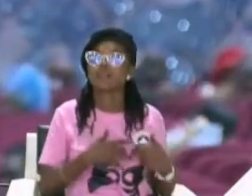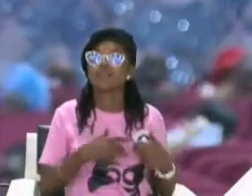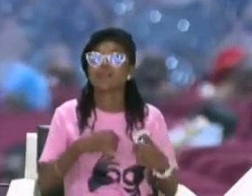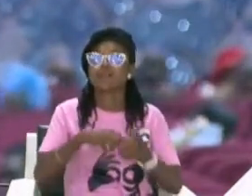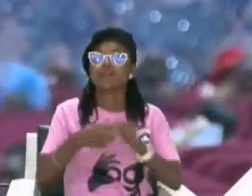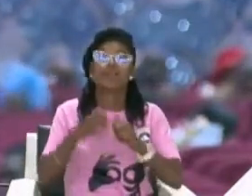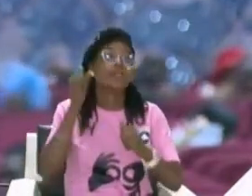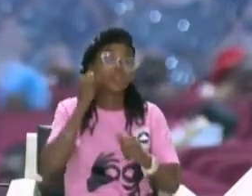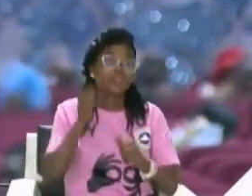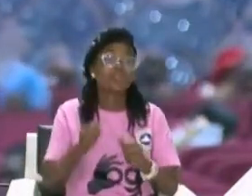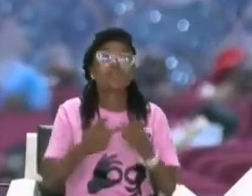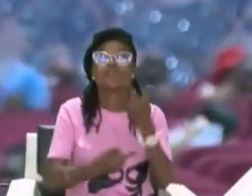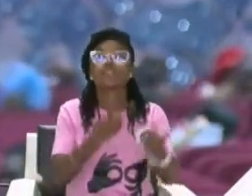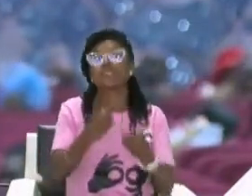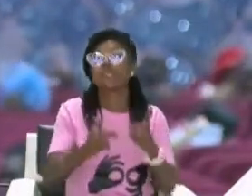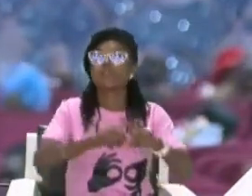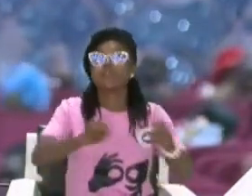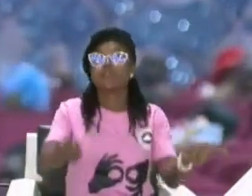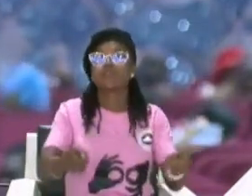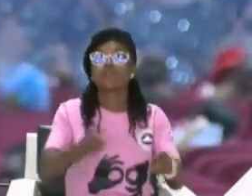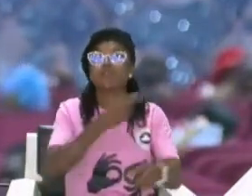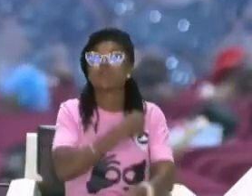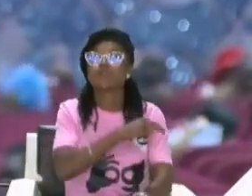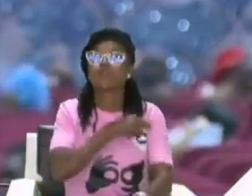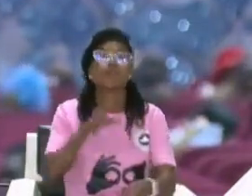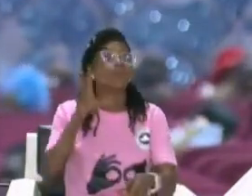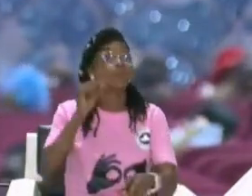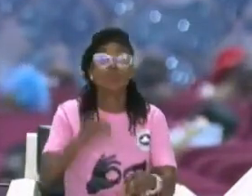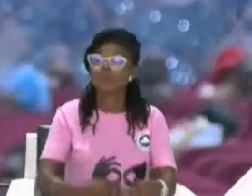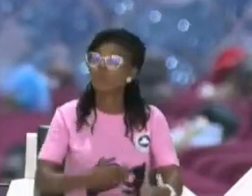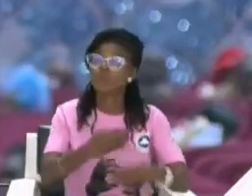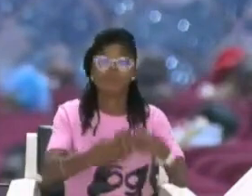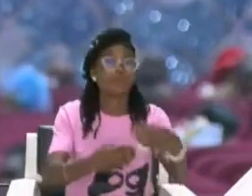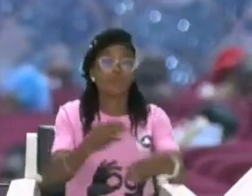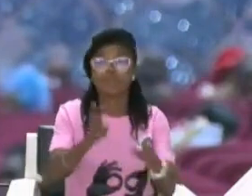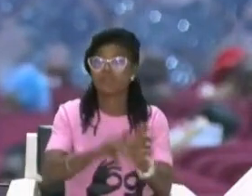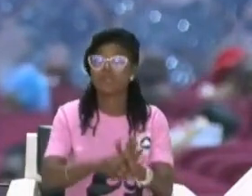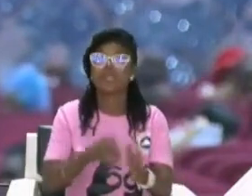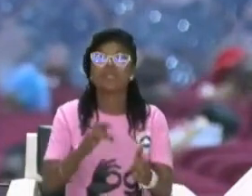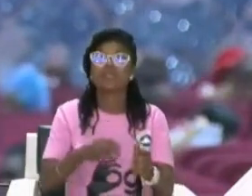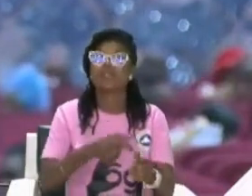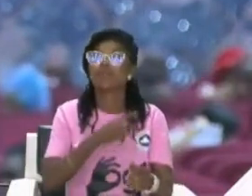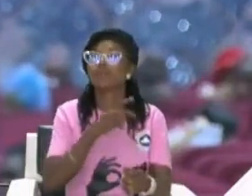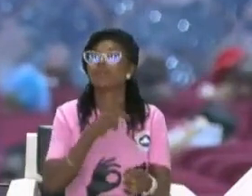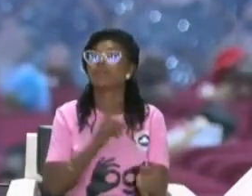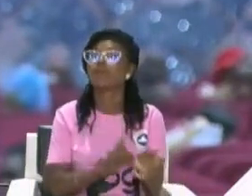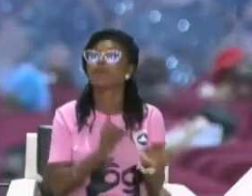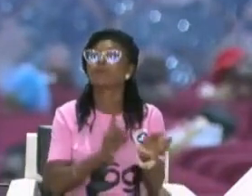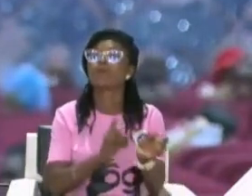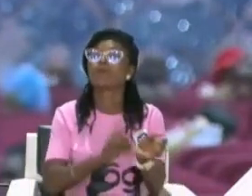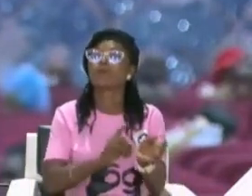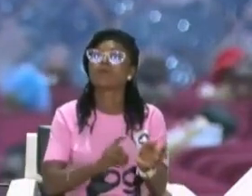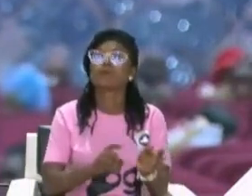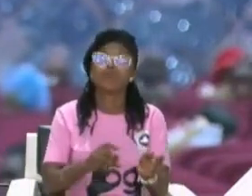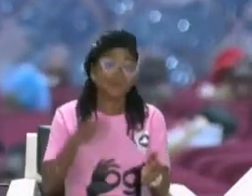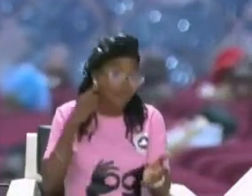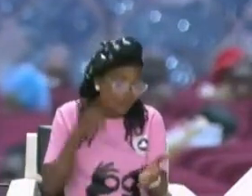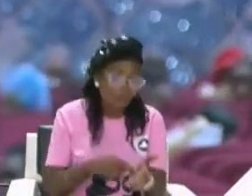visited several hospitals without any improvement. The doctors discovered that she had